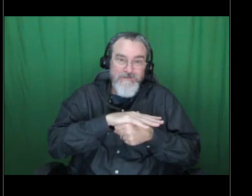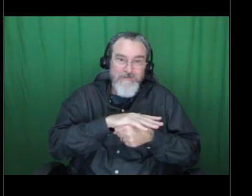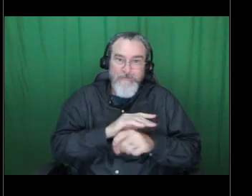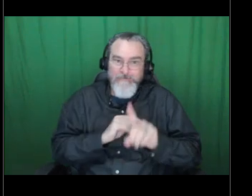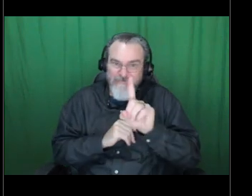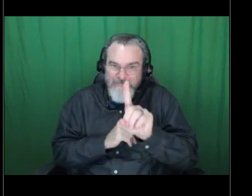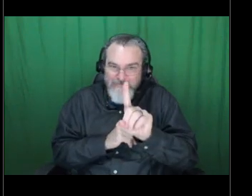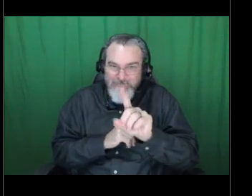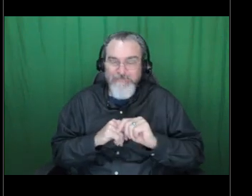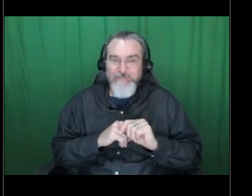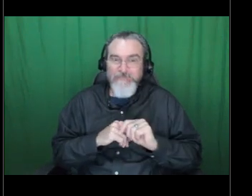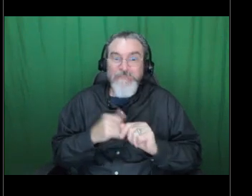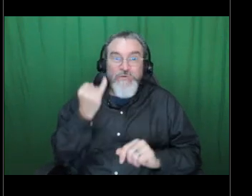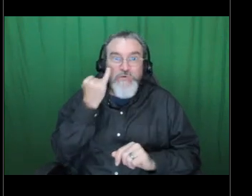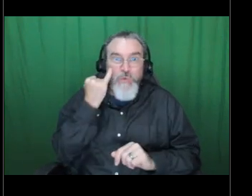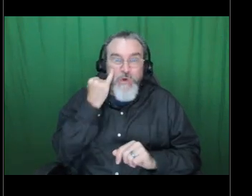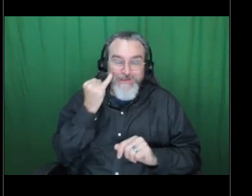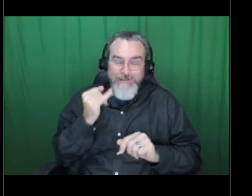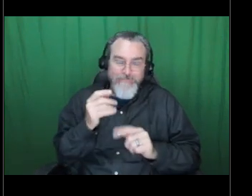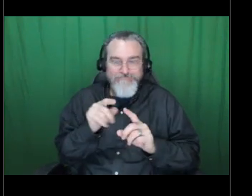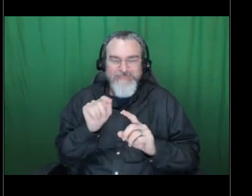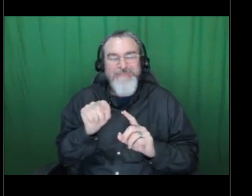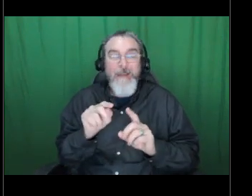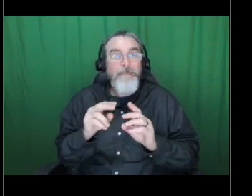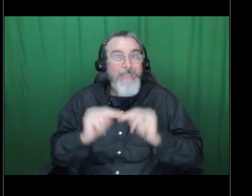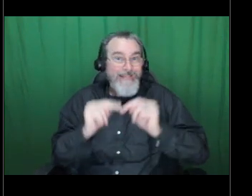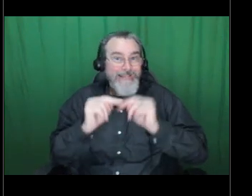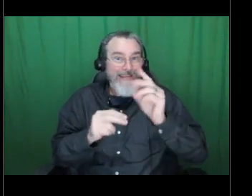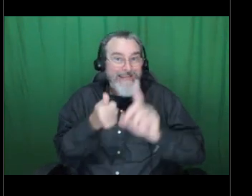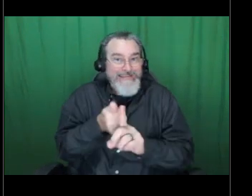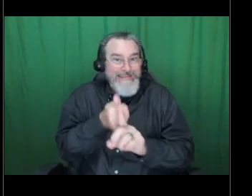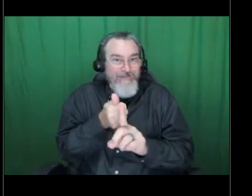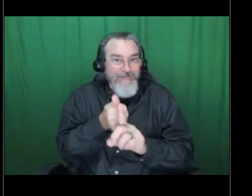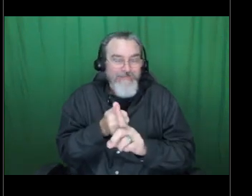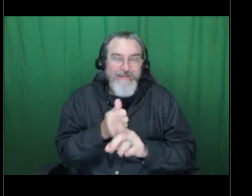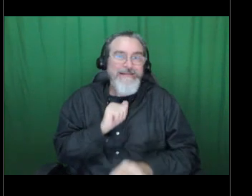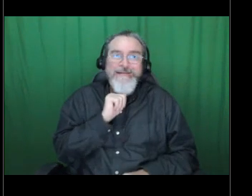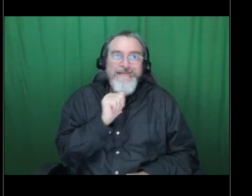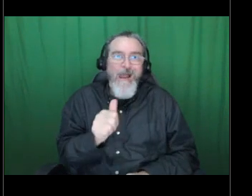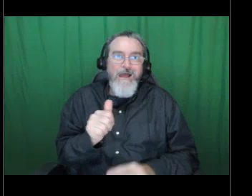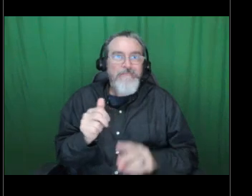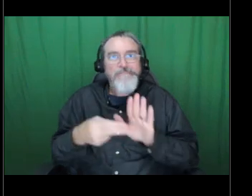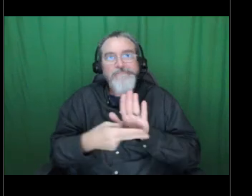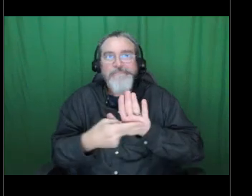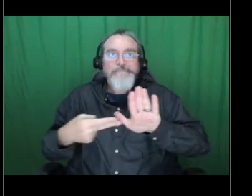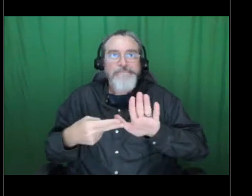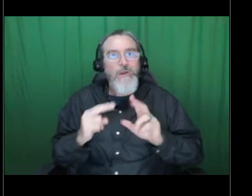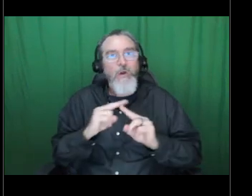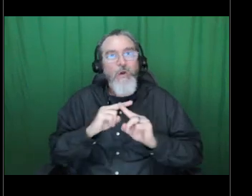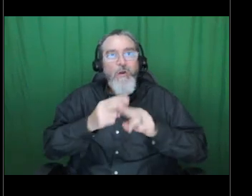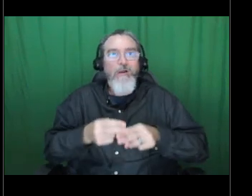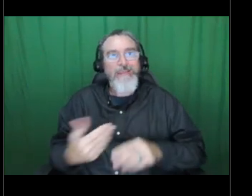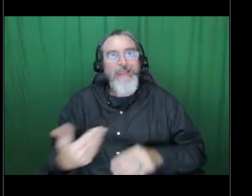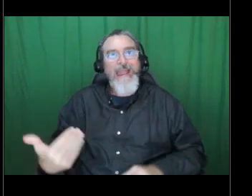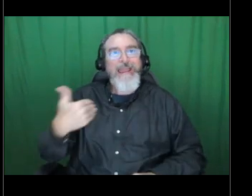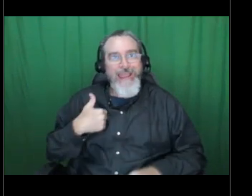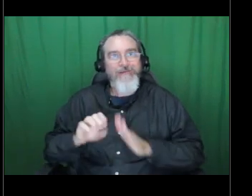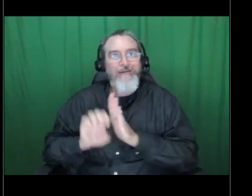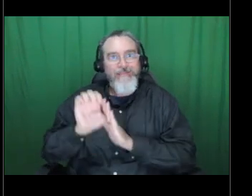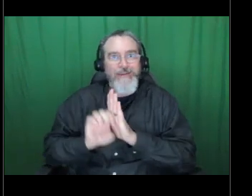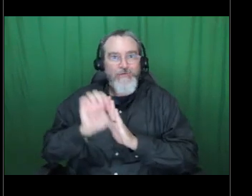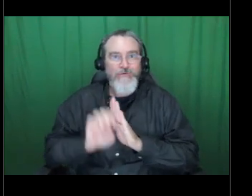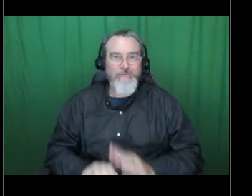However, the building is not a building having one or more elevators,